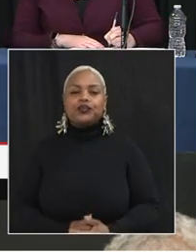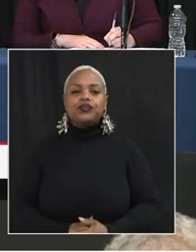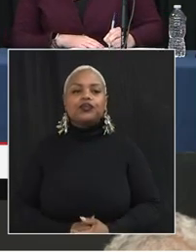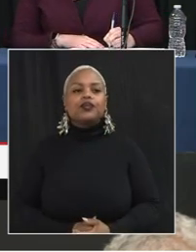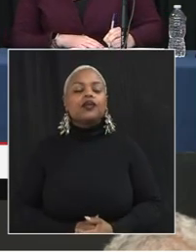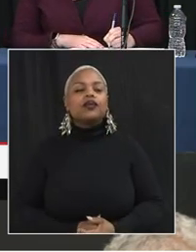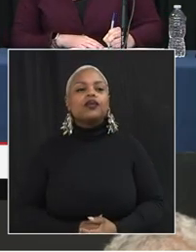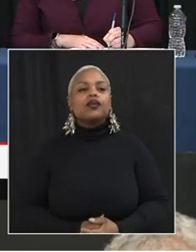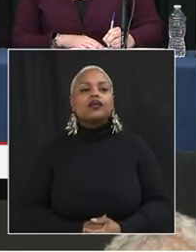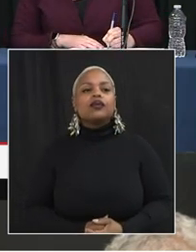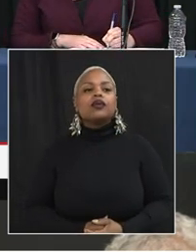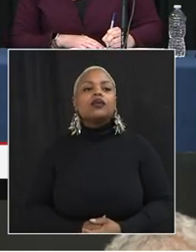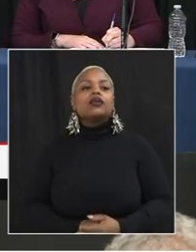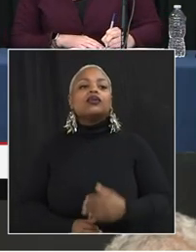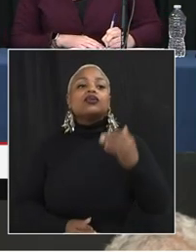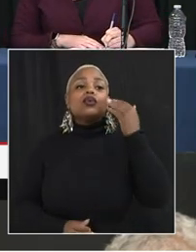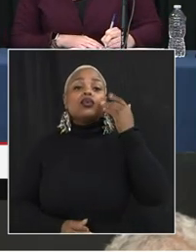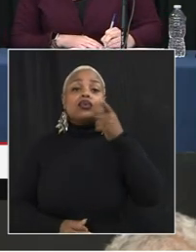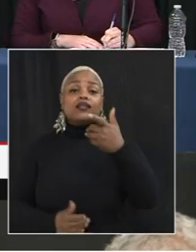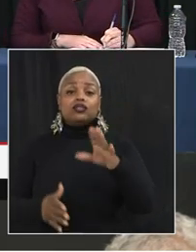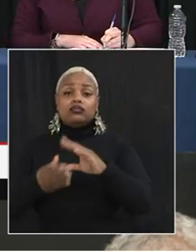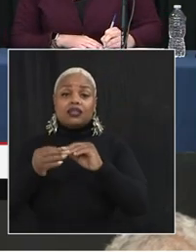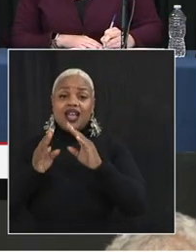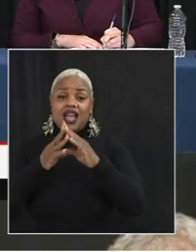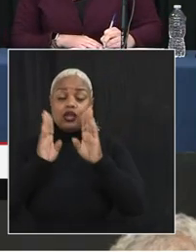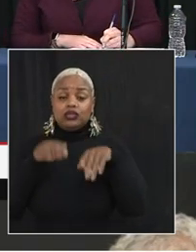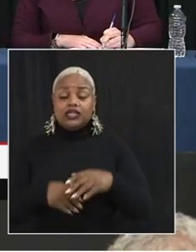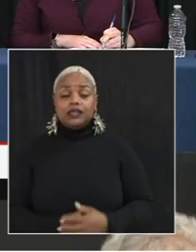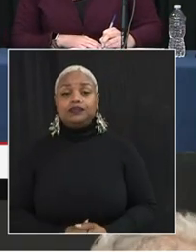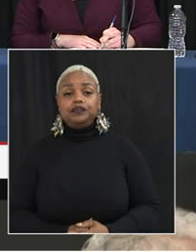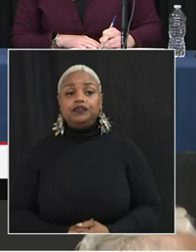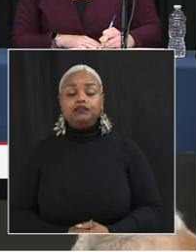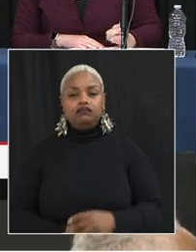cost of housing is really important to us seniors.